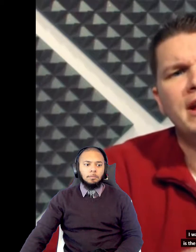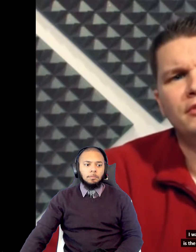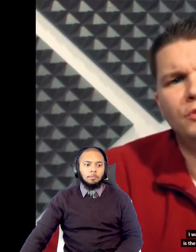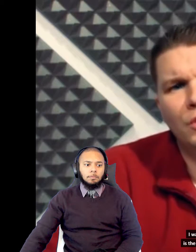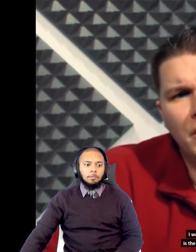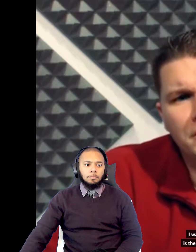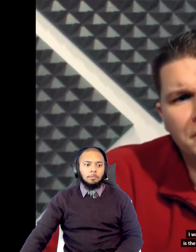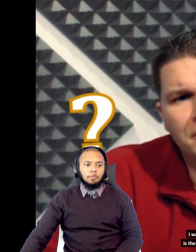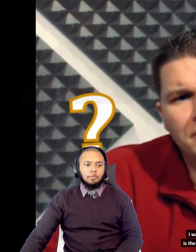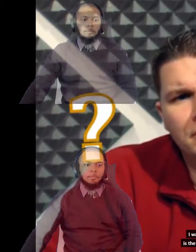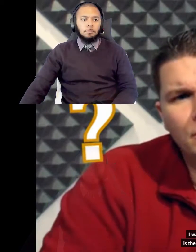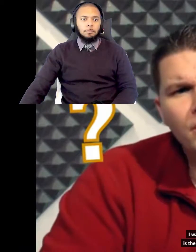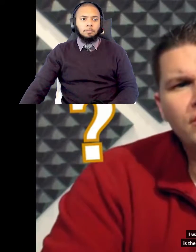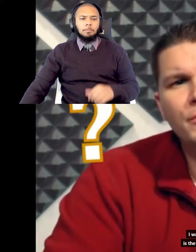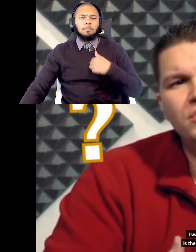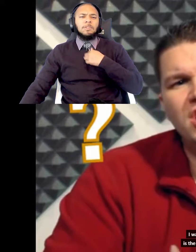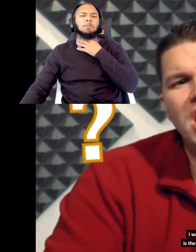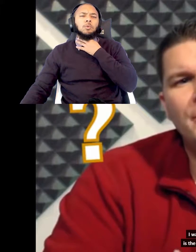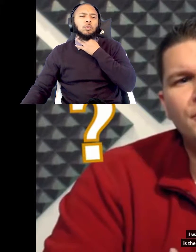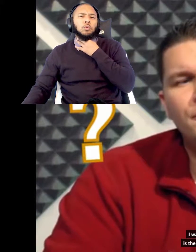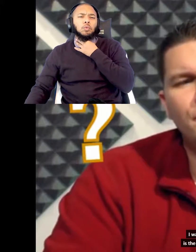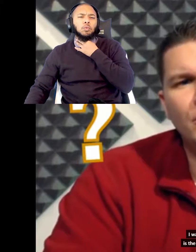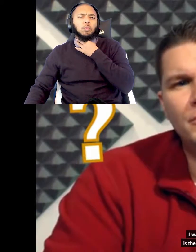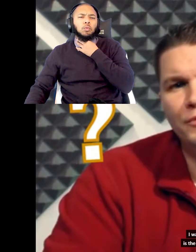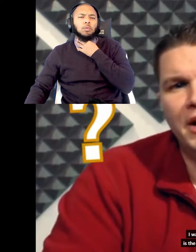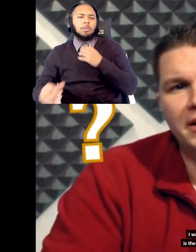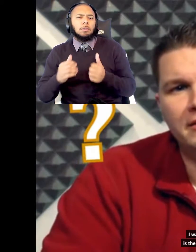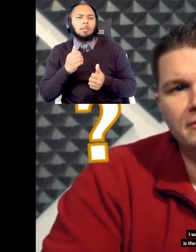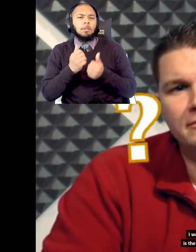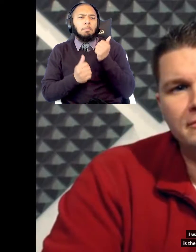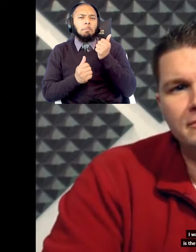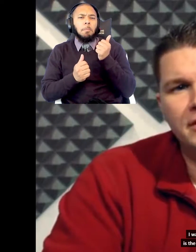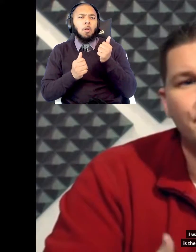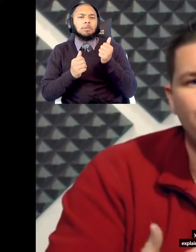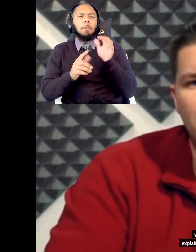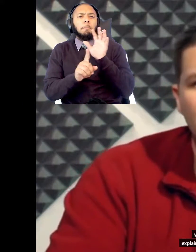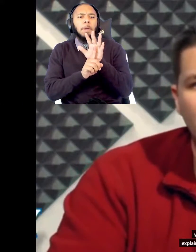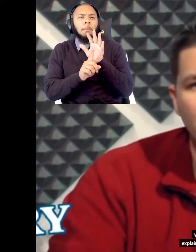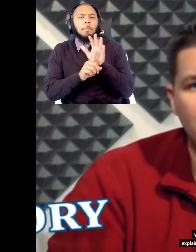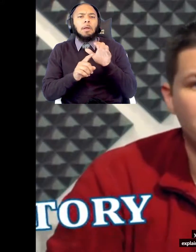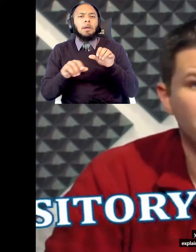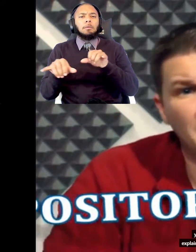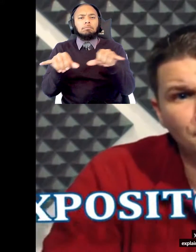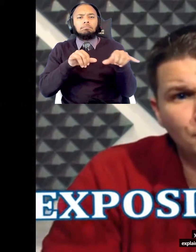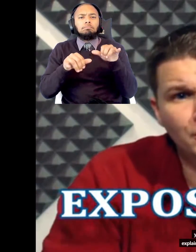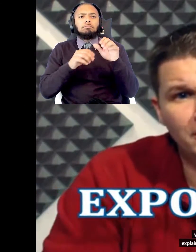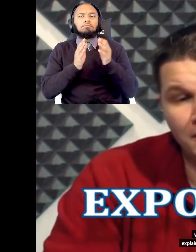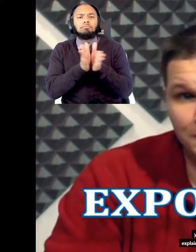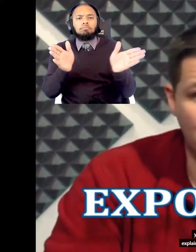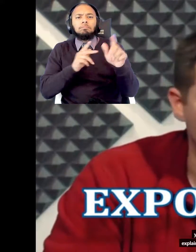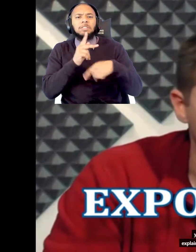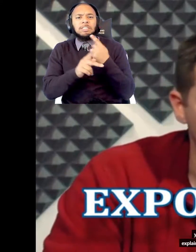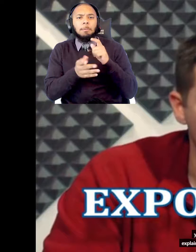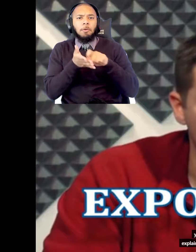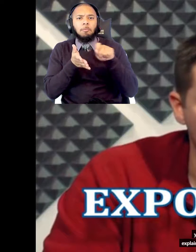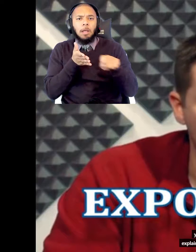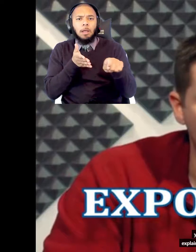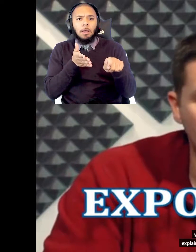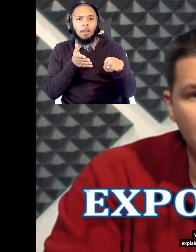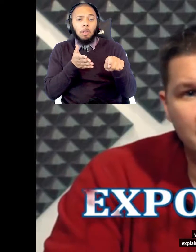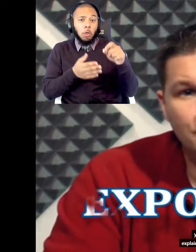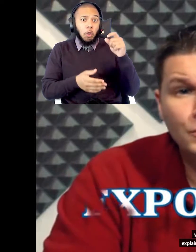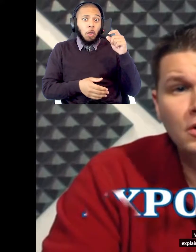I want to ask you a question. What is the most common form of writing? If you're thinking it's expository, explaining